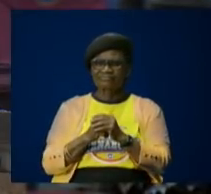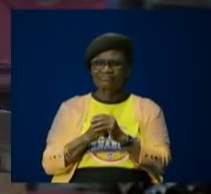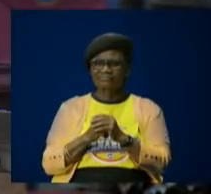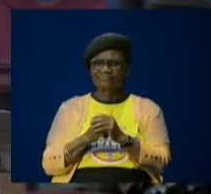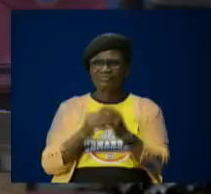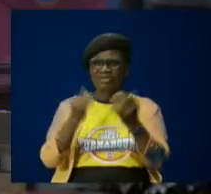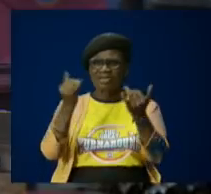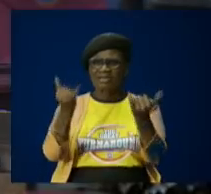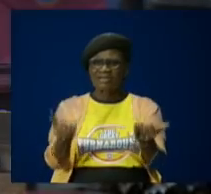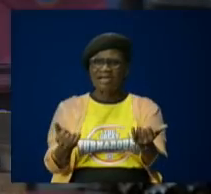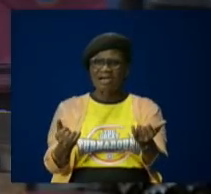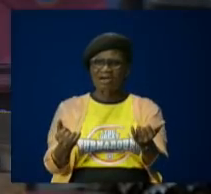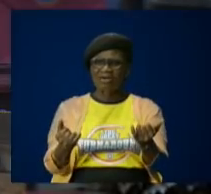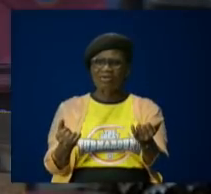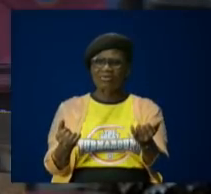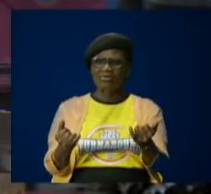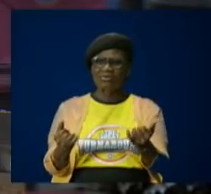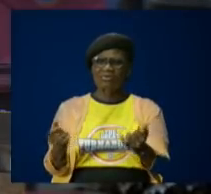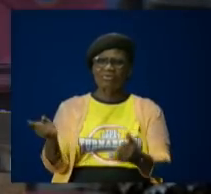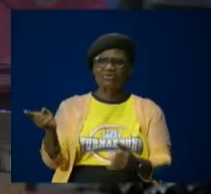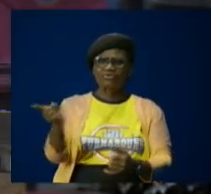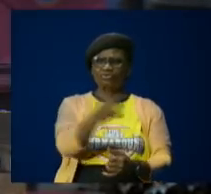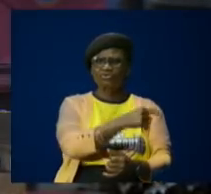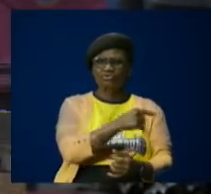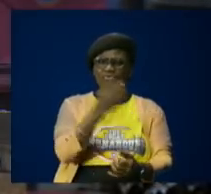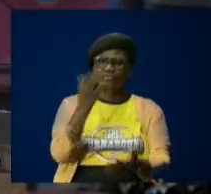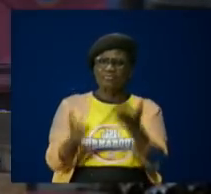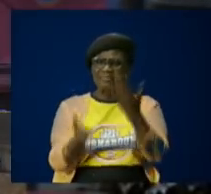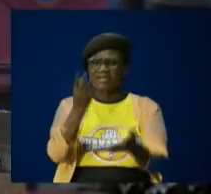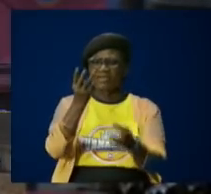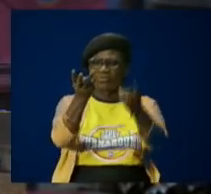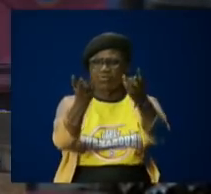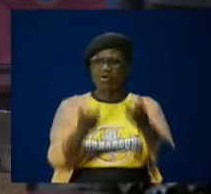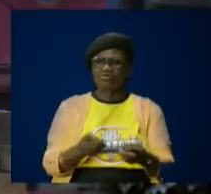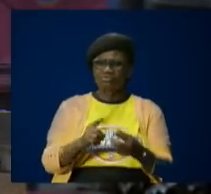Now you may want to write down your prayer points